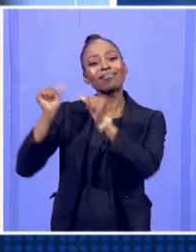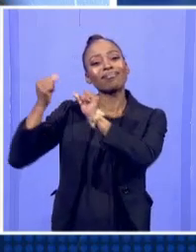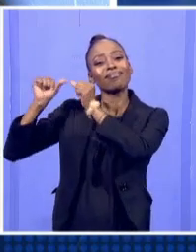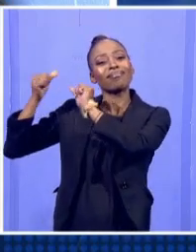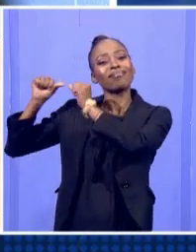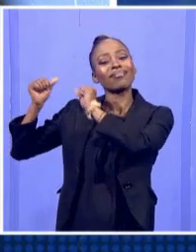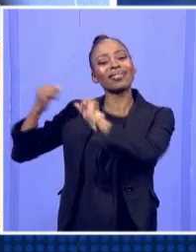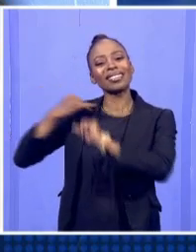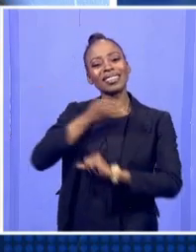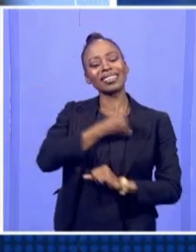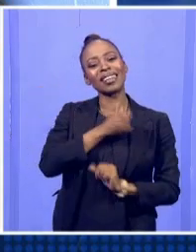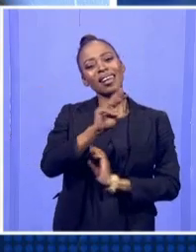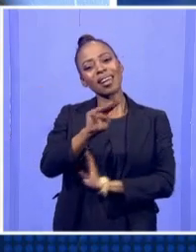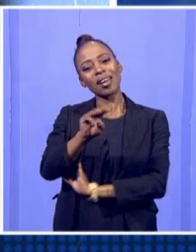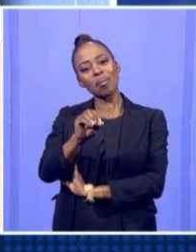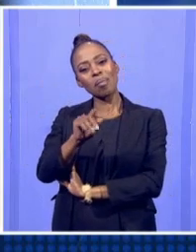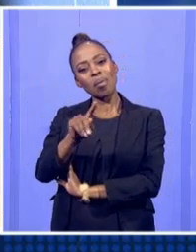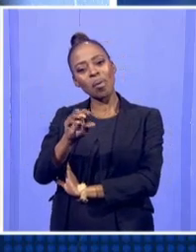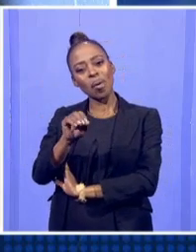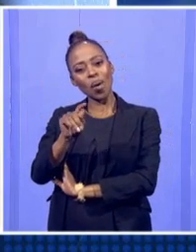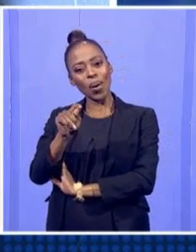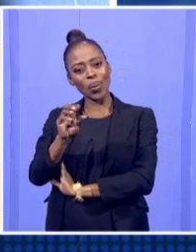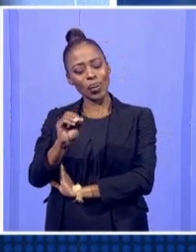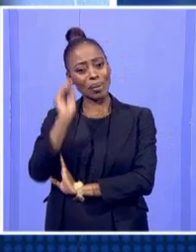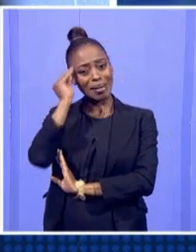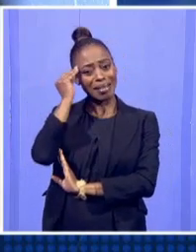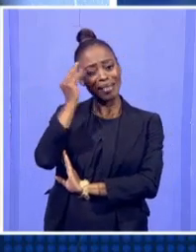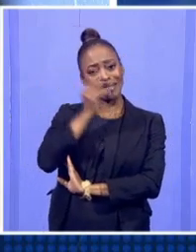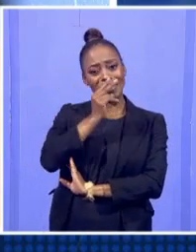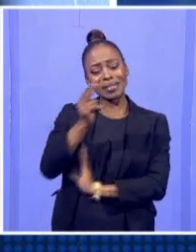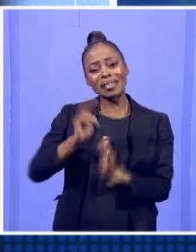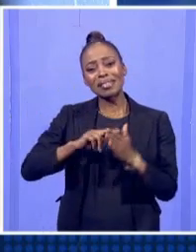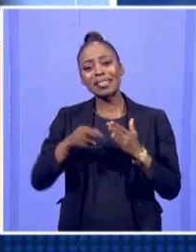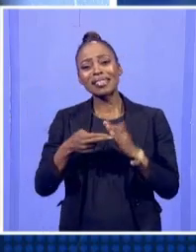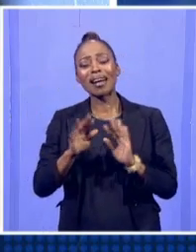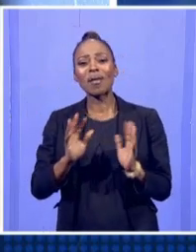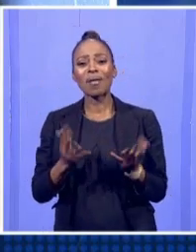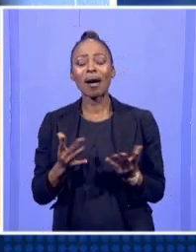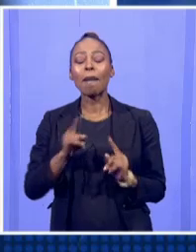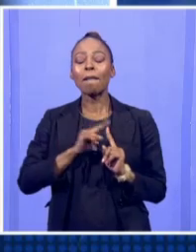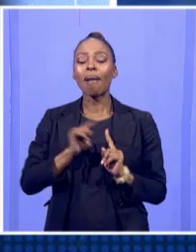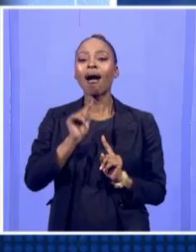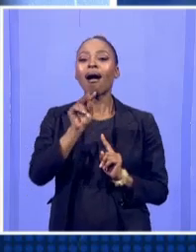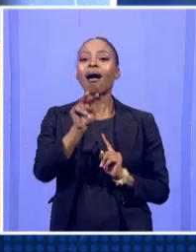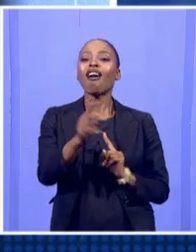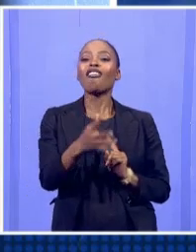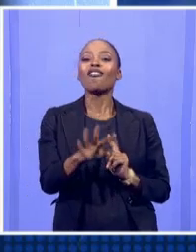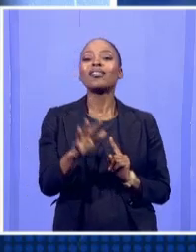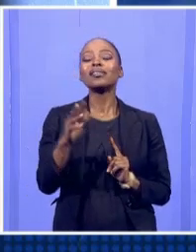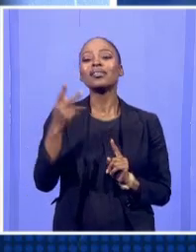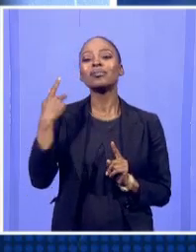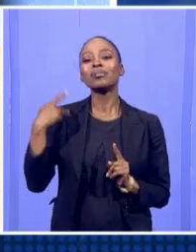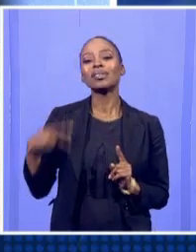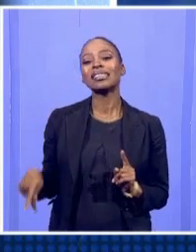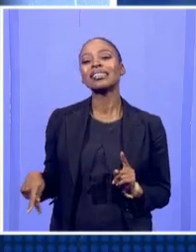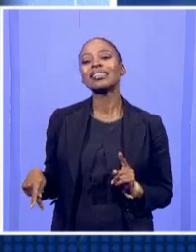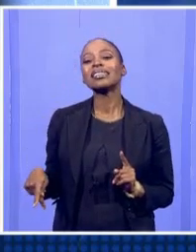the surname Mokoto. So it's going to be interesting to see what comes out of that. But we did see Prince Lekukela